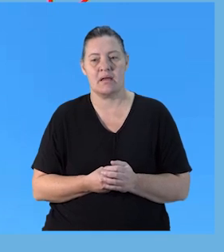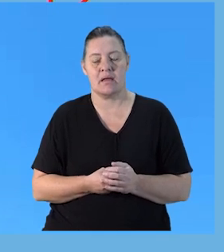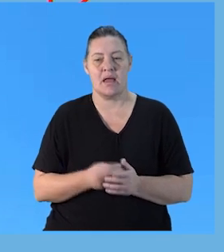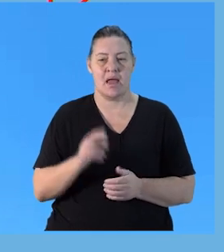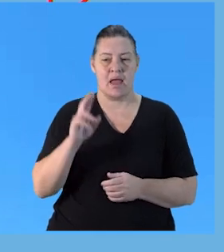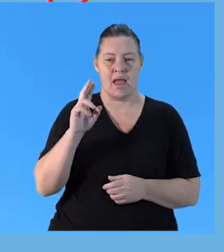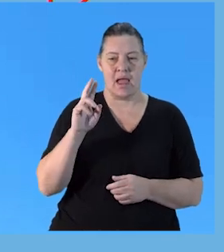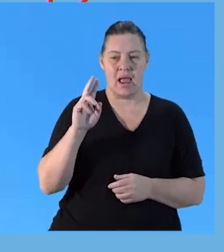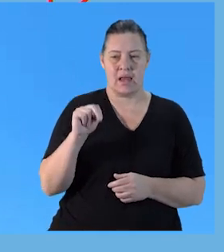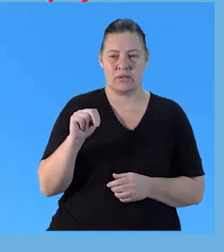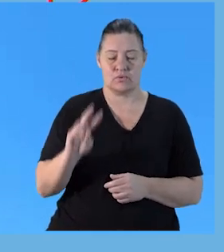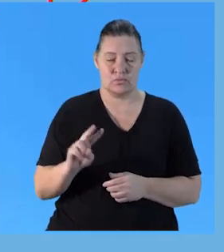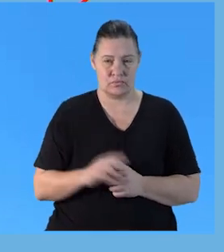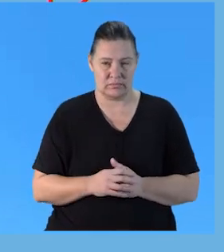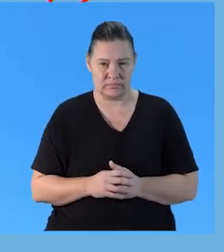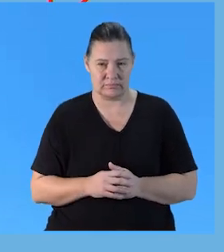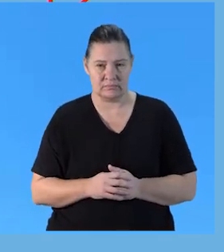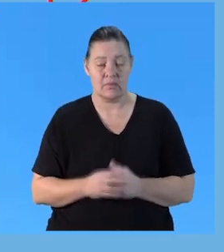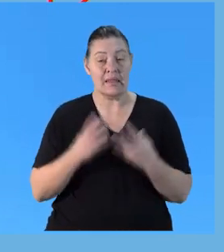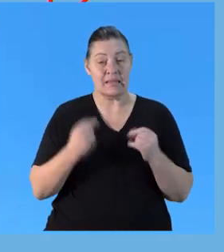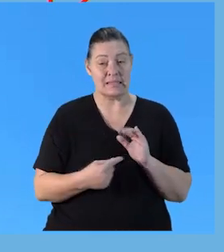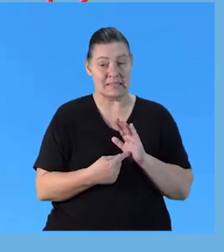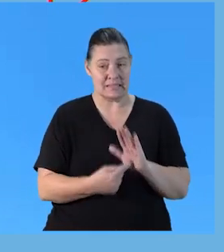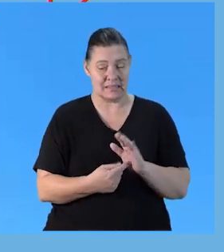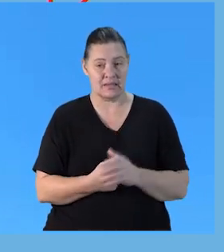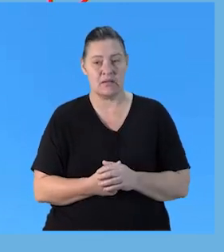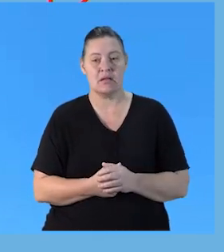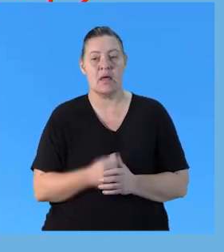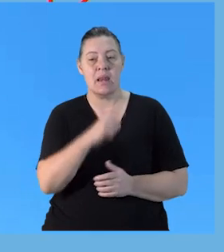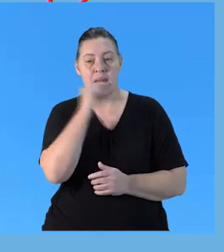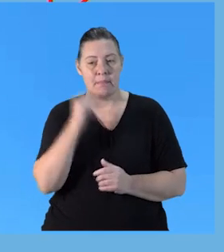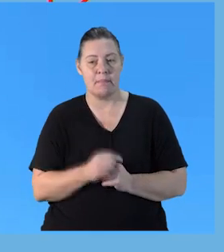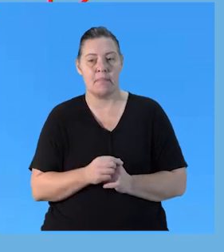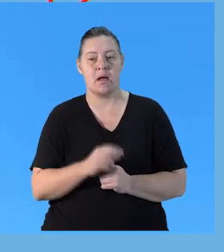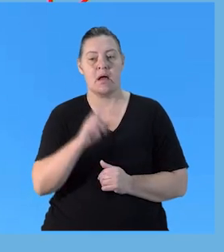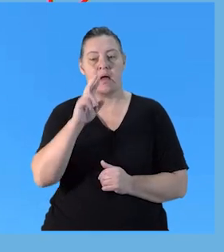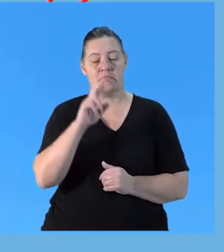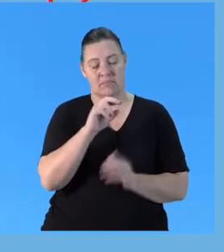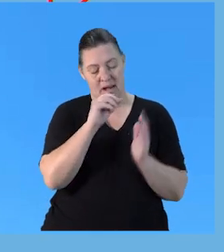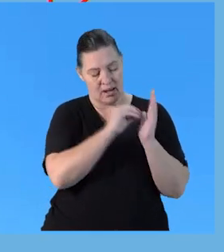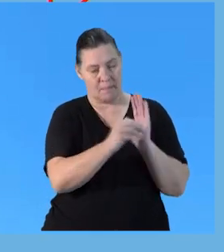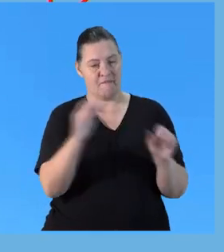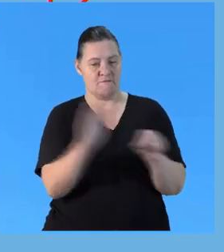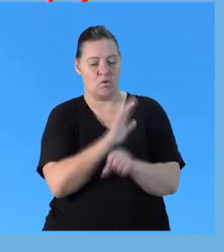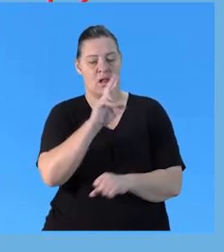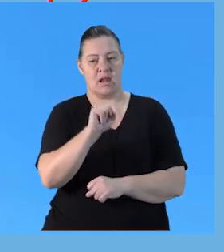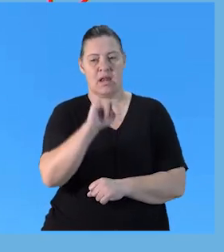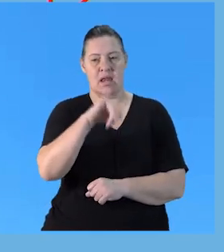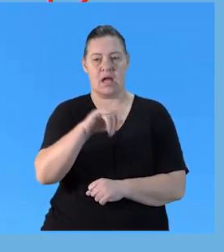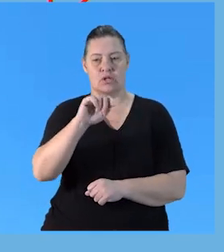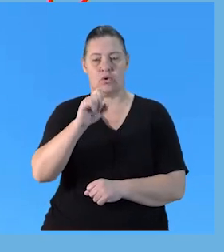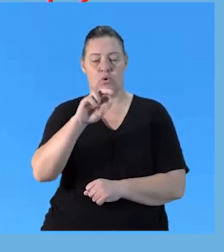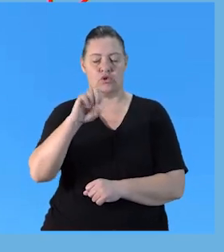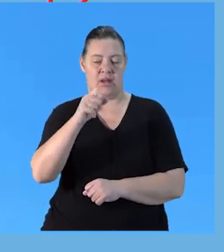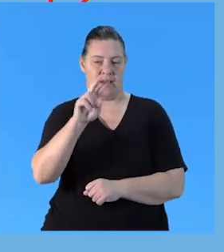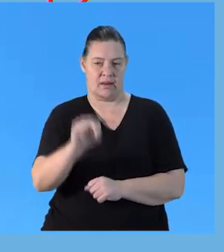Second one, switches. How many switches do we have? And also, are they open or closed switch? So we are seeing that we have